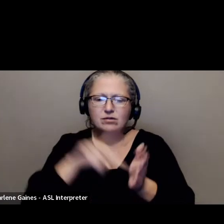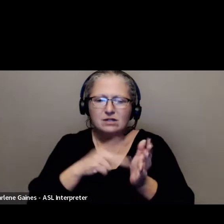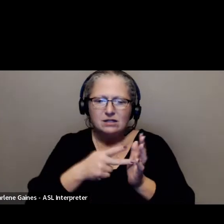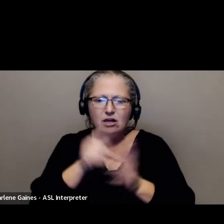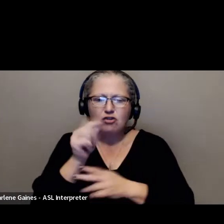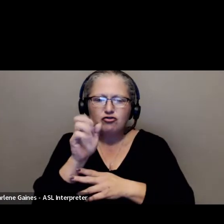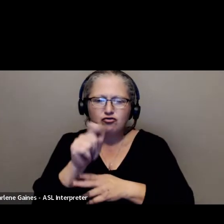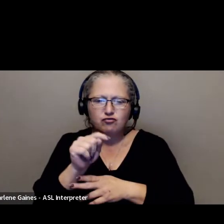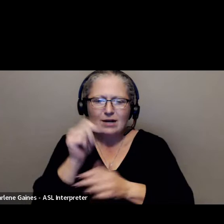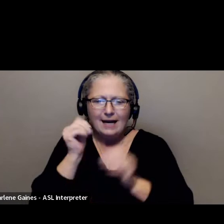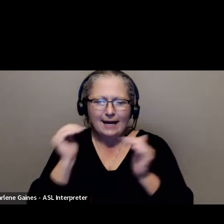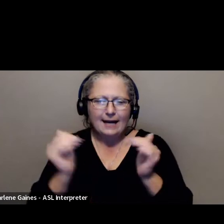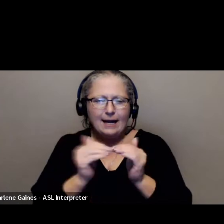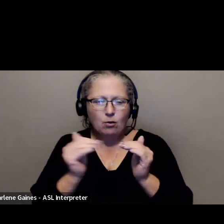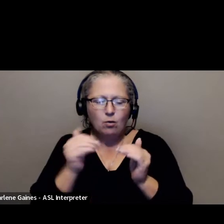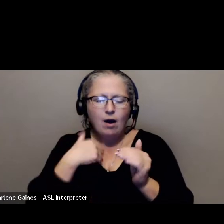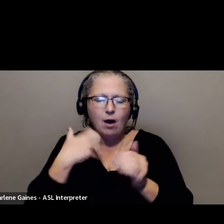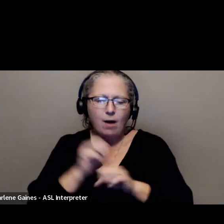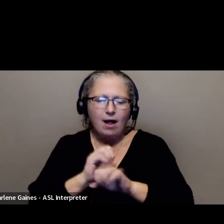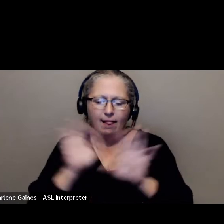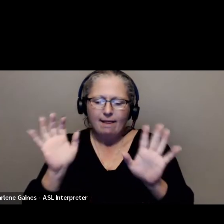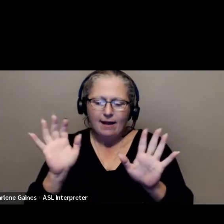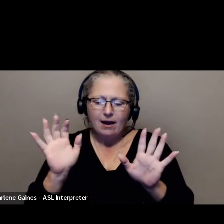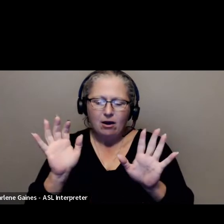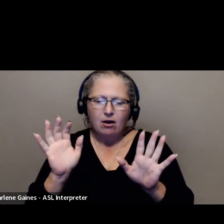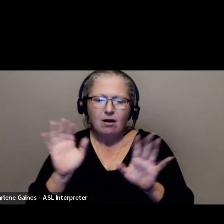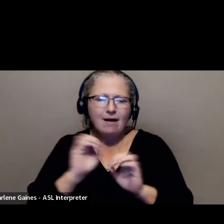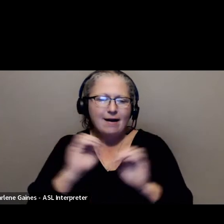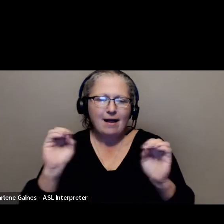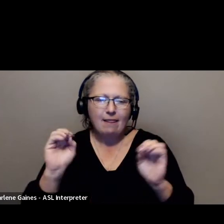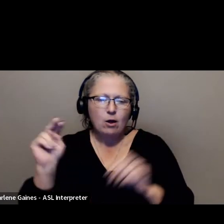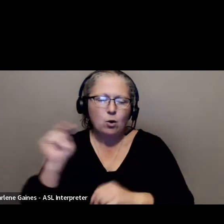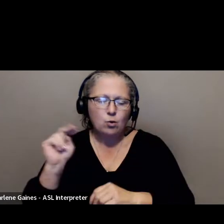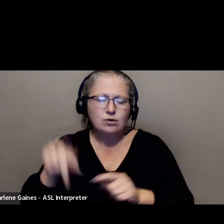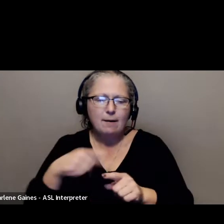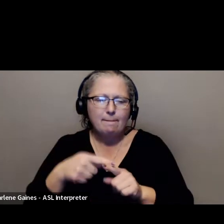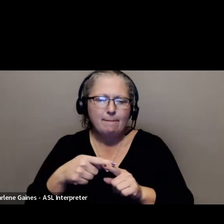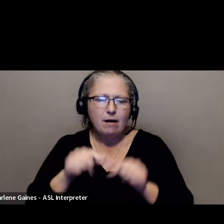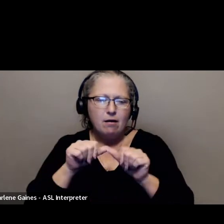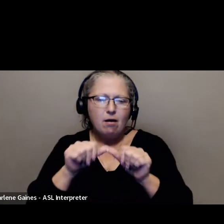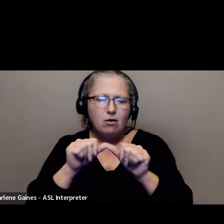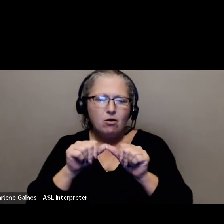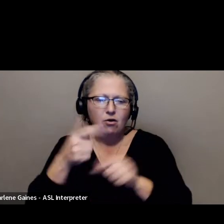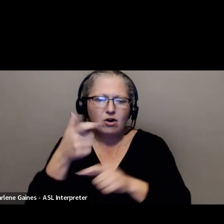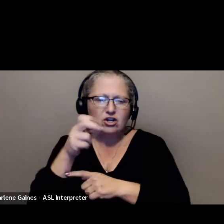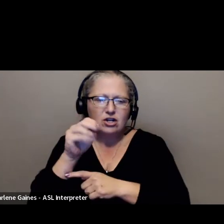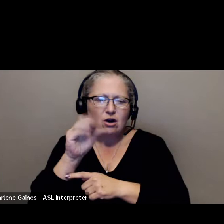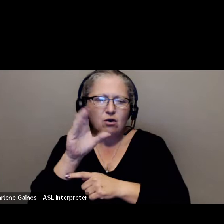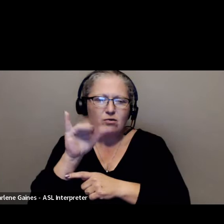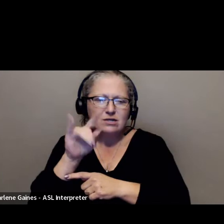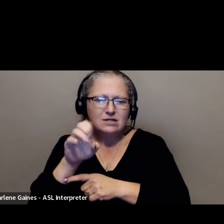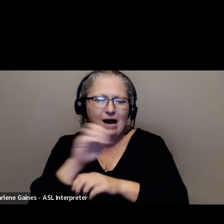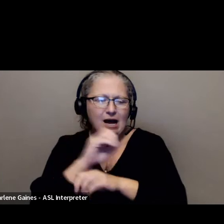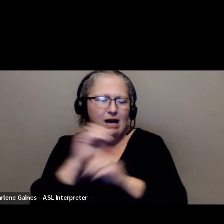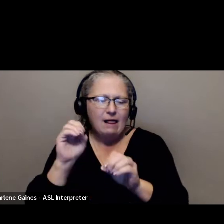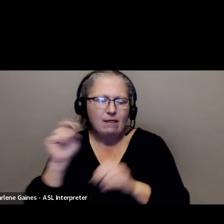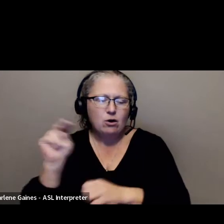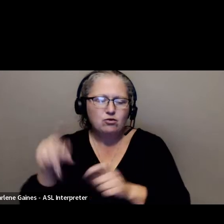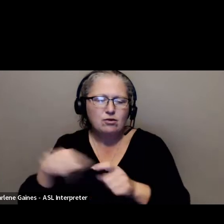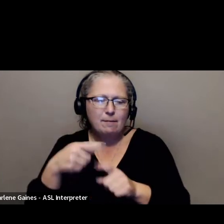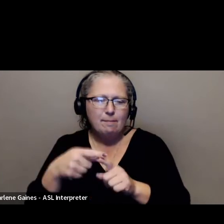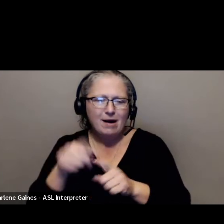everyone equally, I want to make it clear that there is nothing neutral about an ongoing genocide. There is nothing neutral